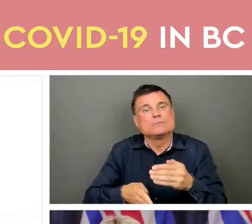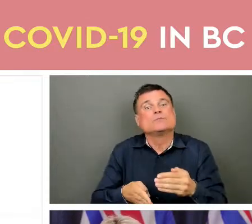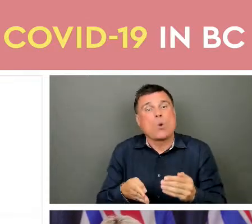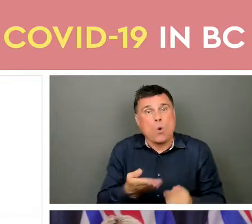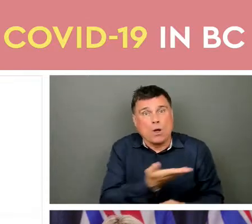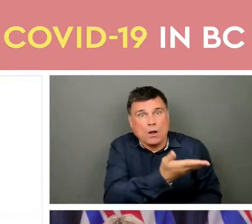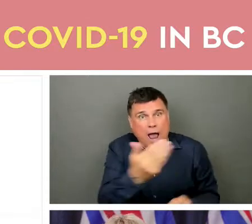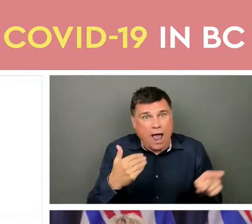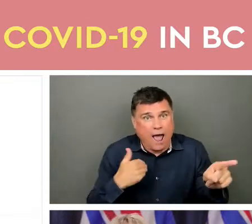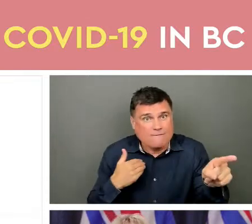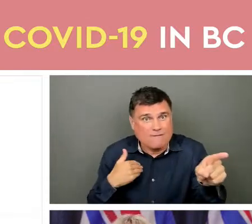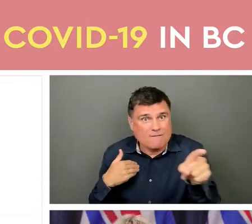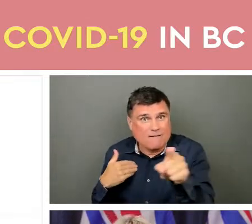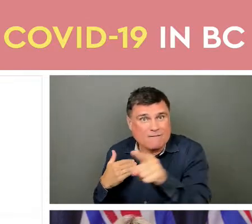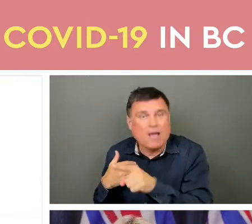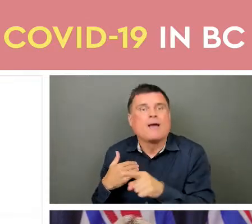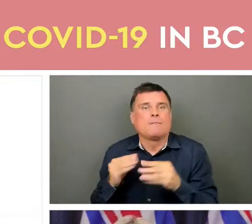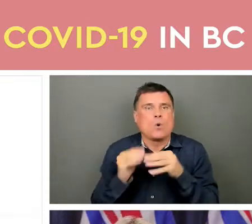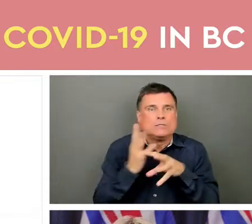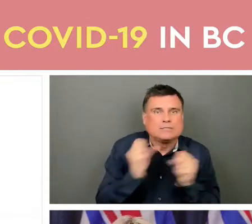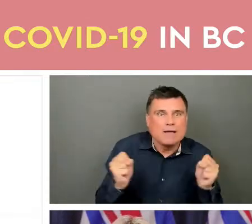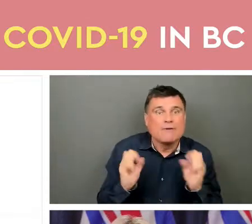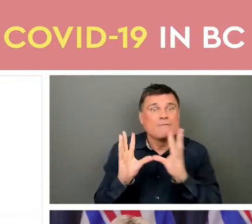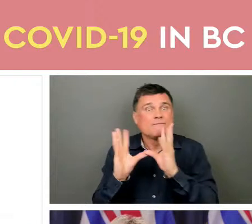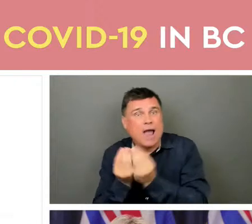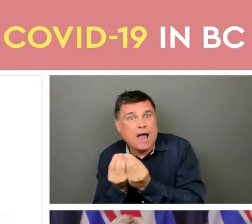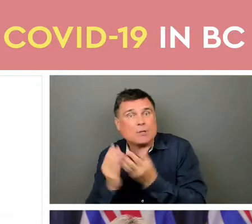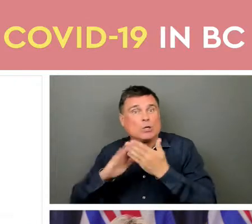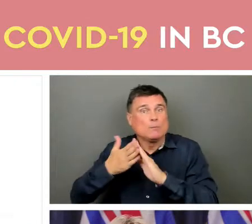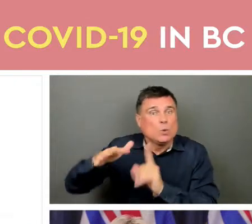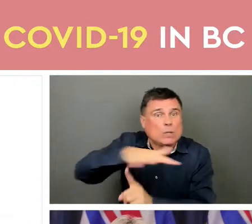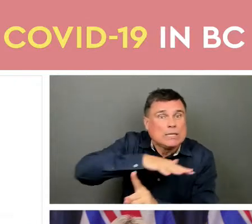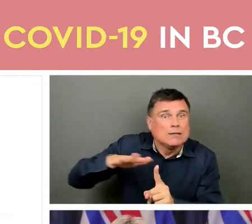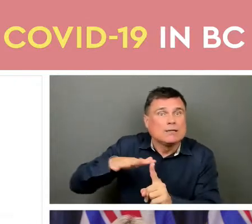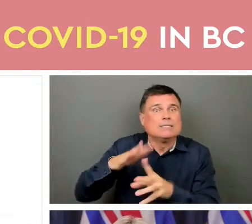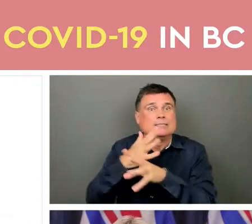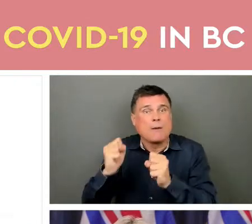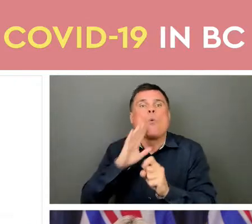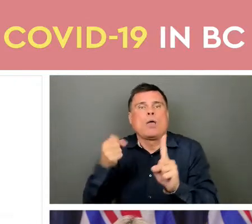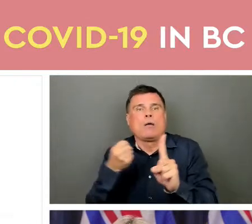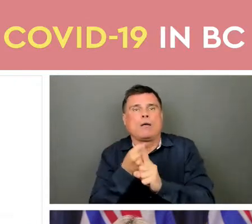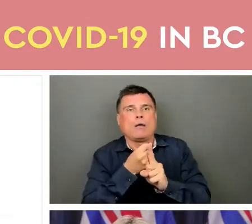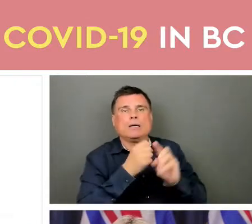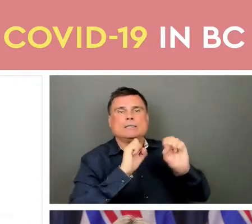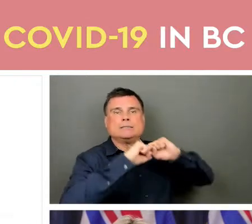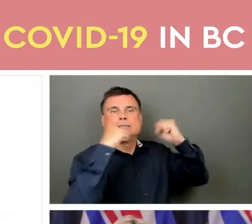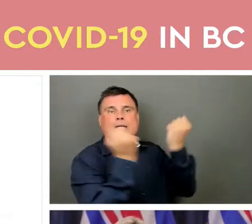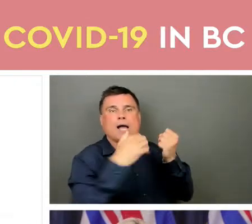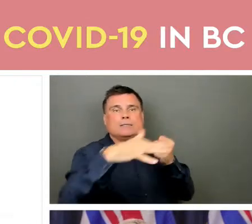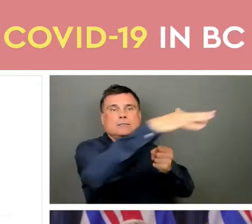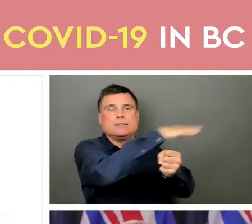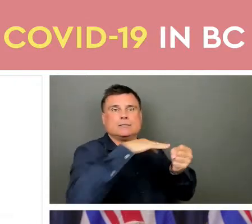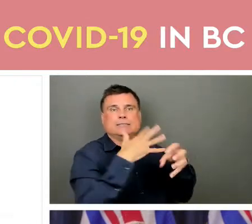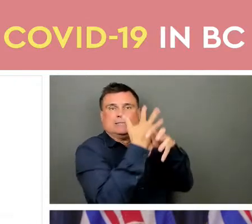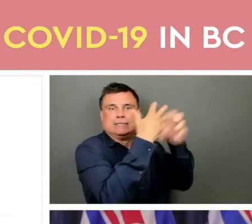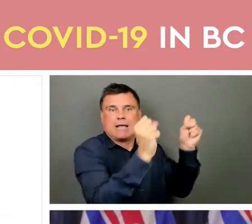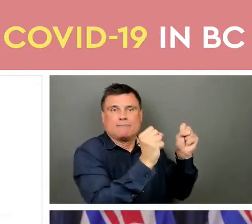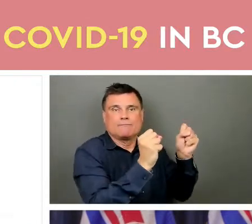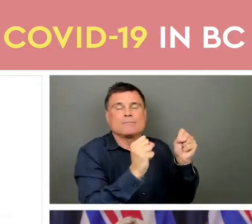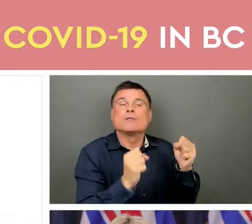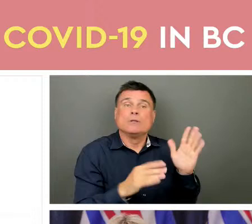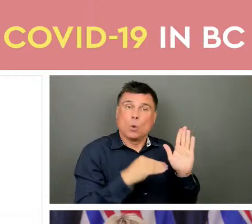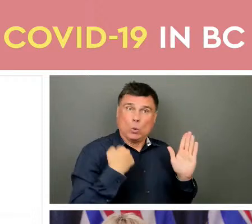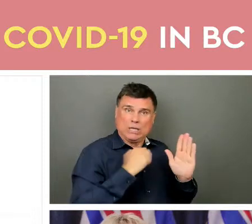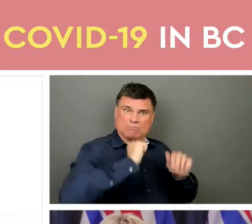our communities, but also reduce the societal impacts that the measures we've had to take to prevent transmission. So the